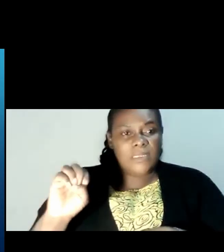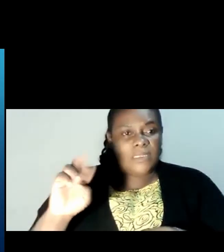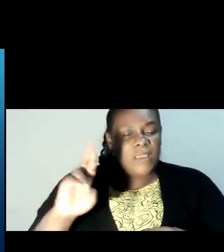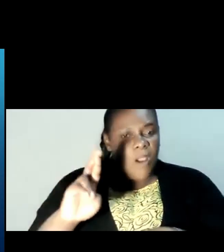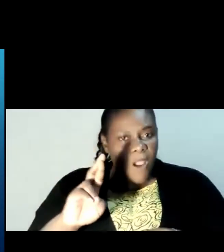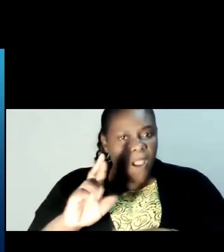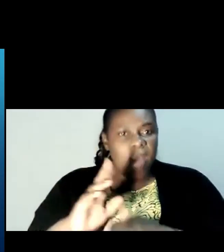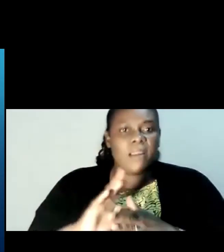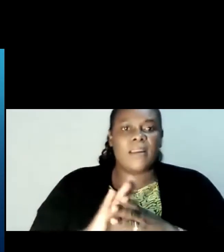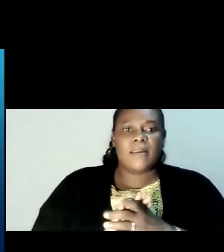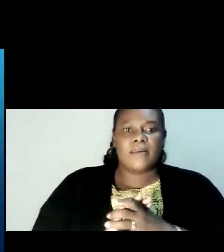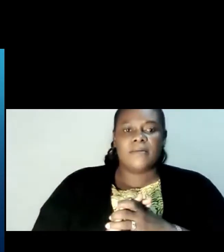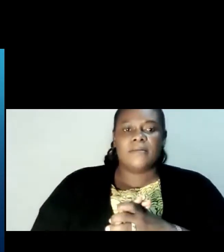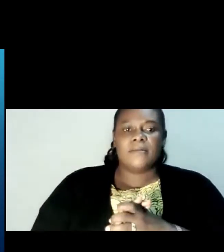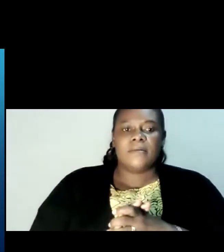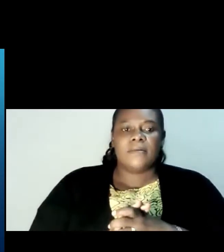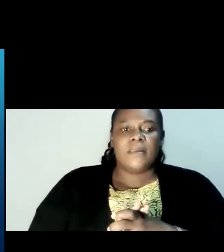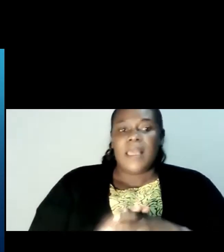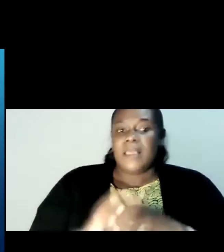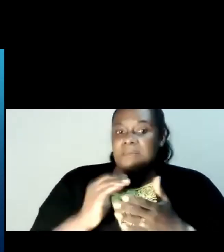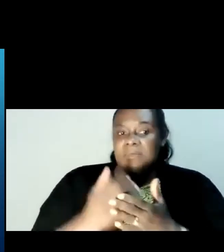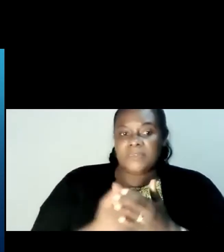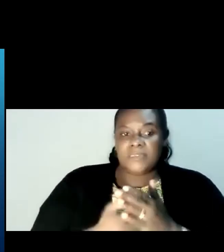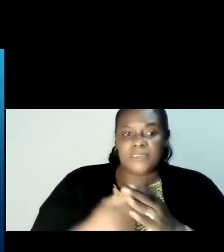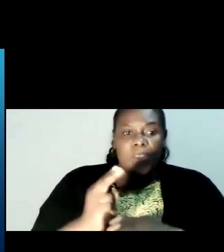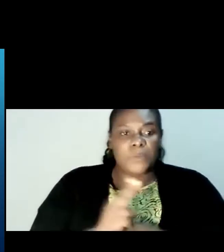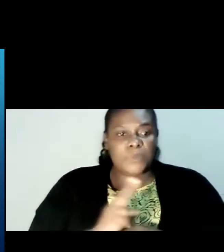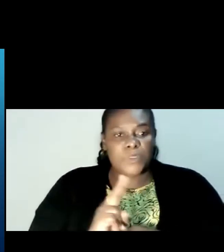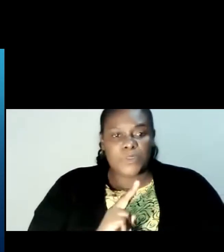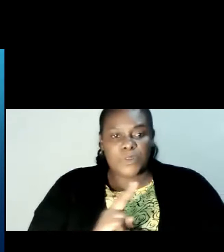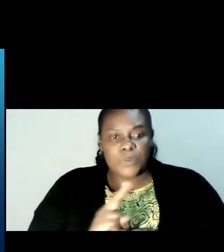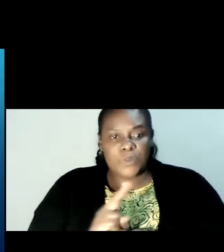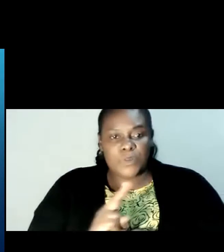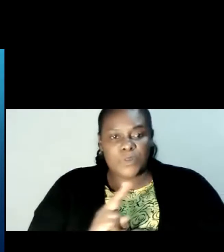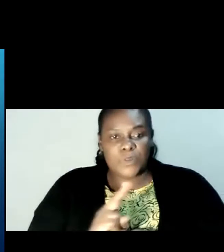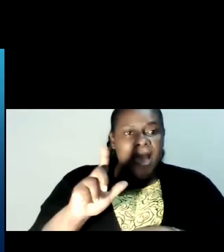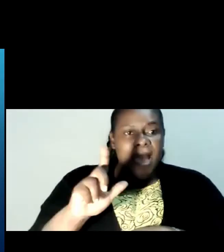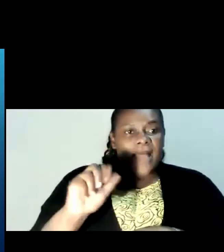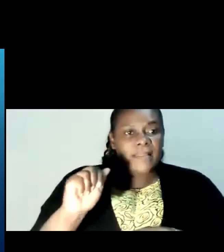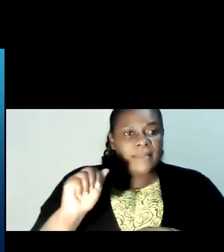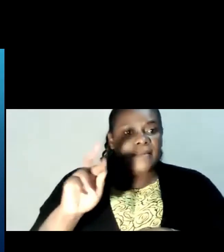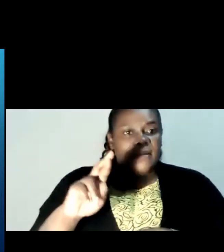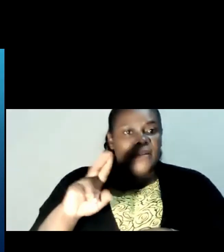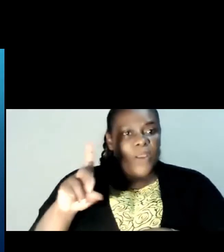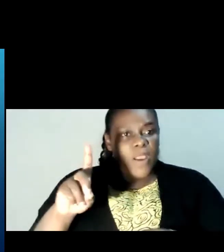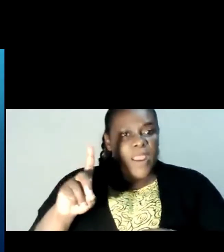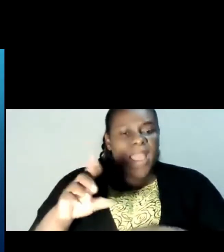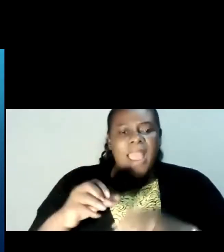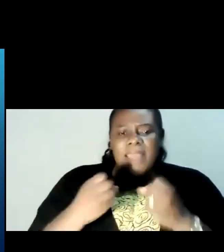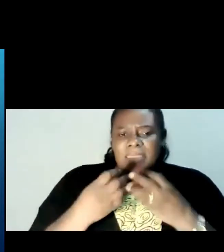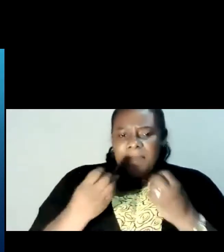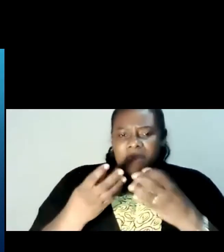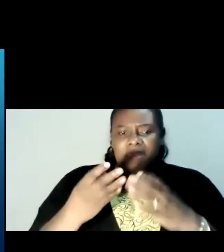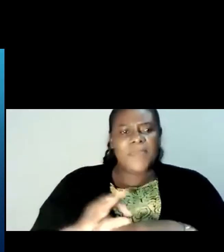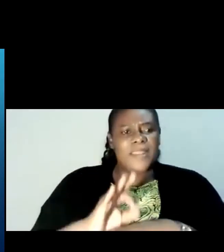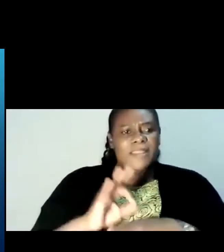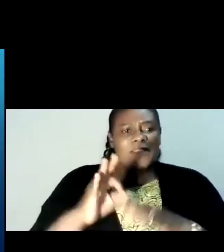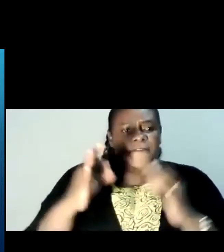people still use lard. And these can contain fats that can